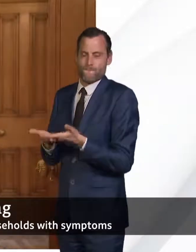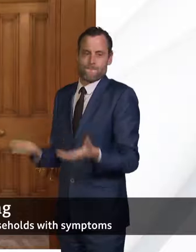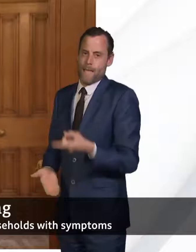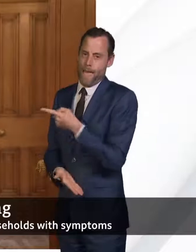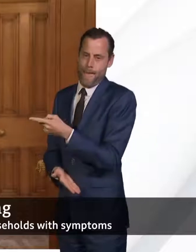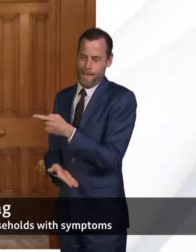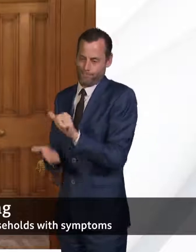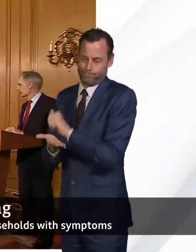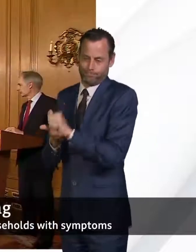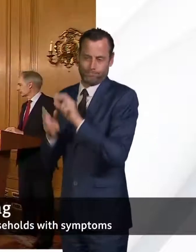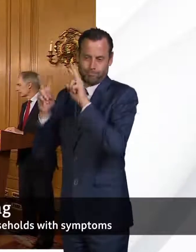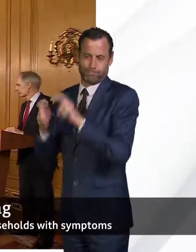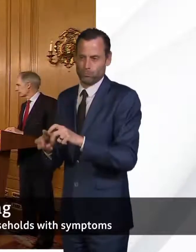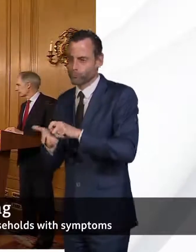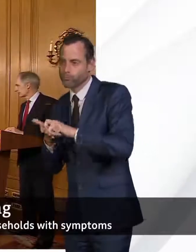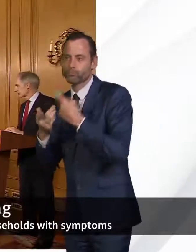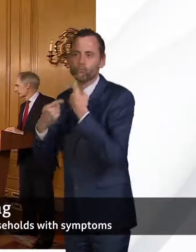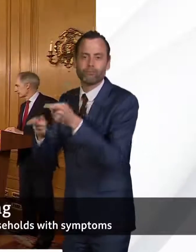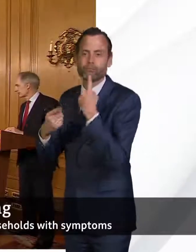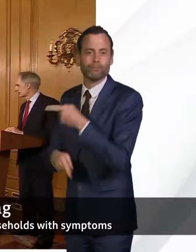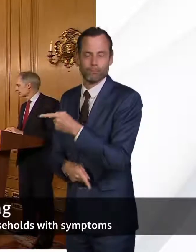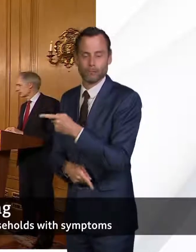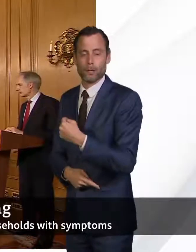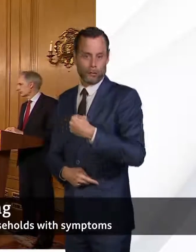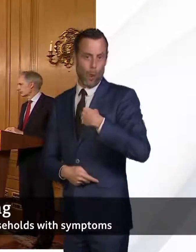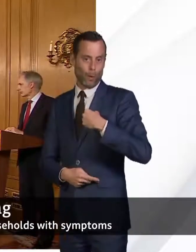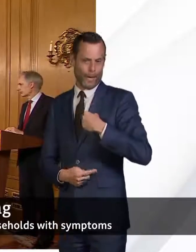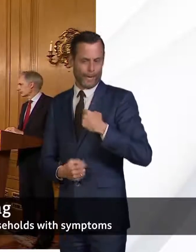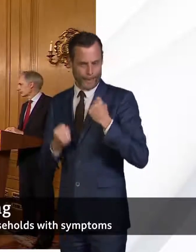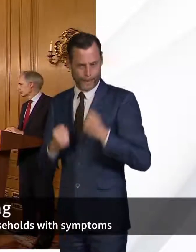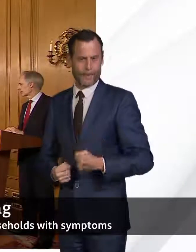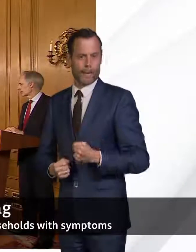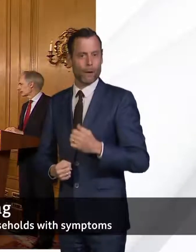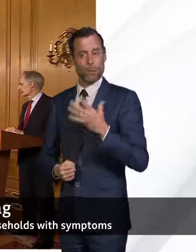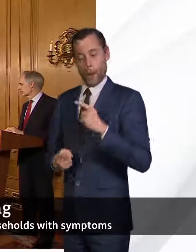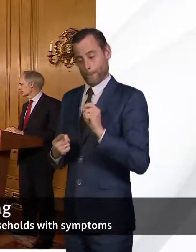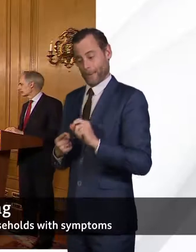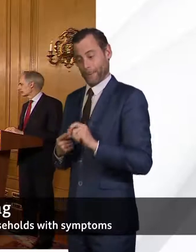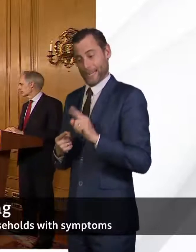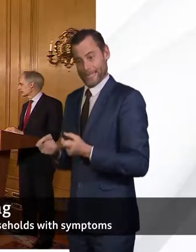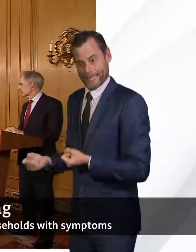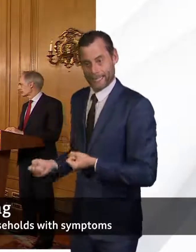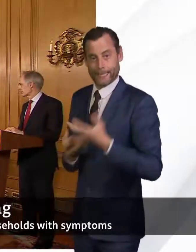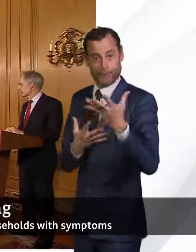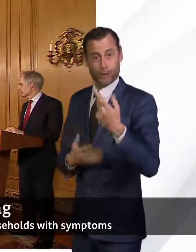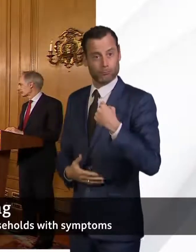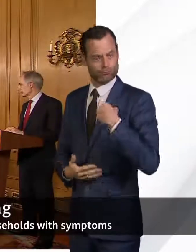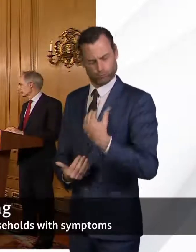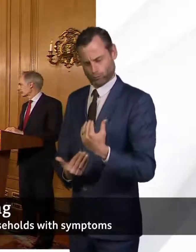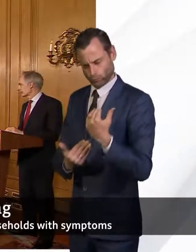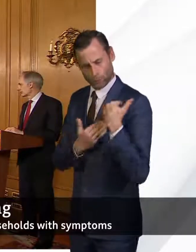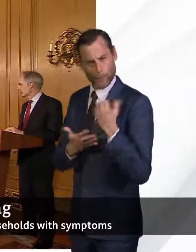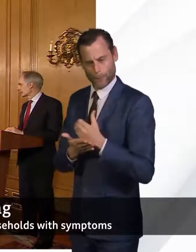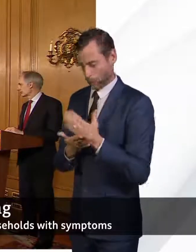realities of getting PPE to the front line, and we take full responsibility to getting it to every